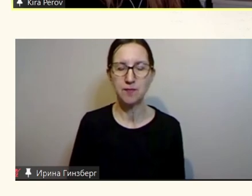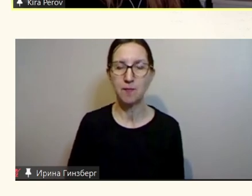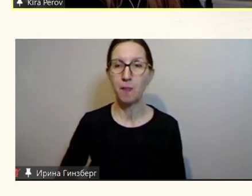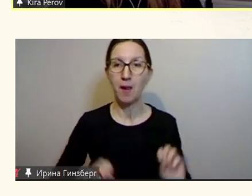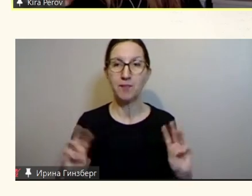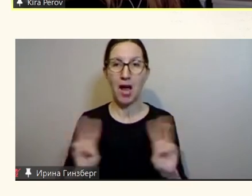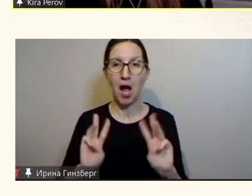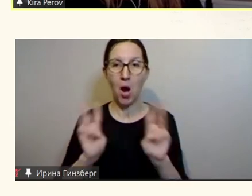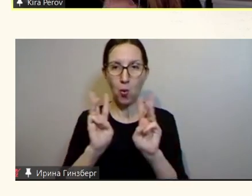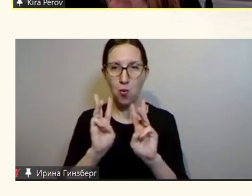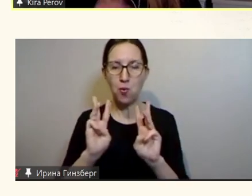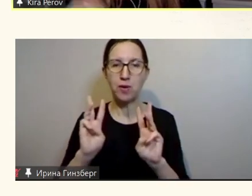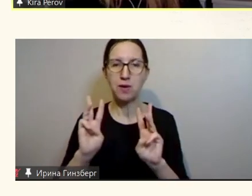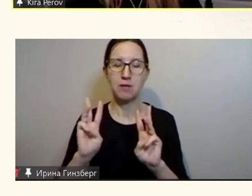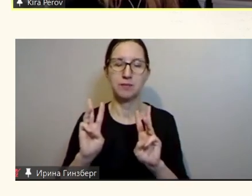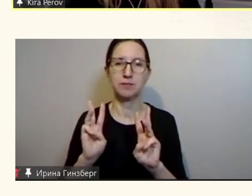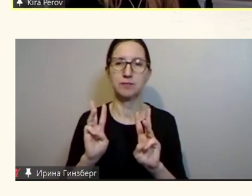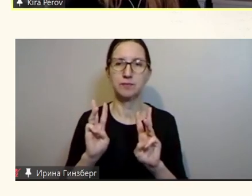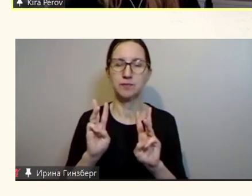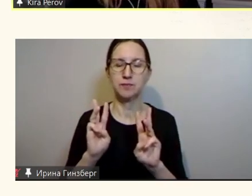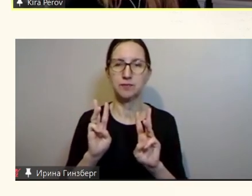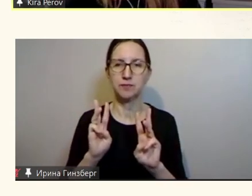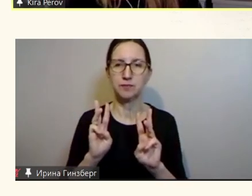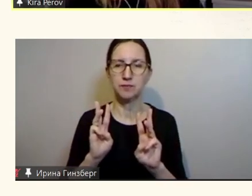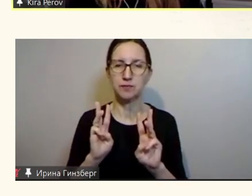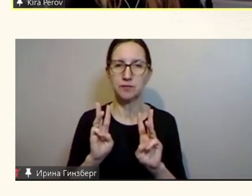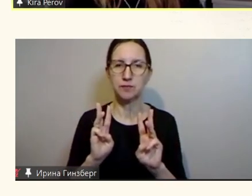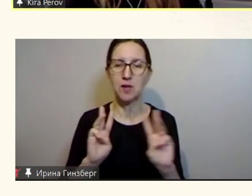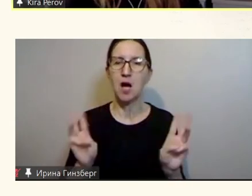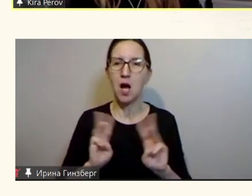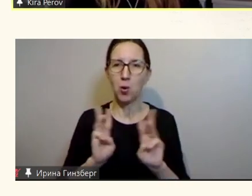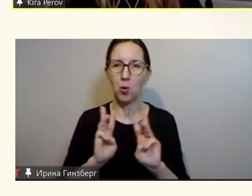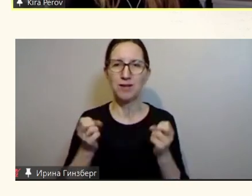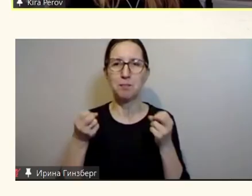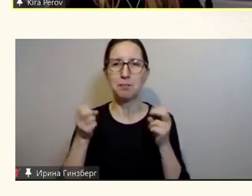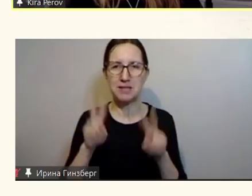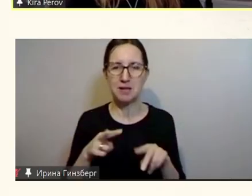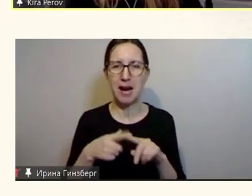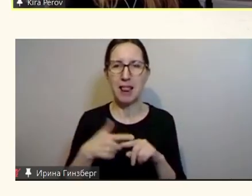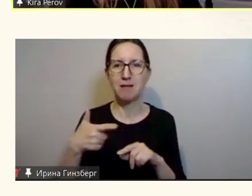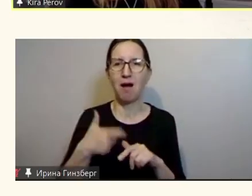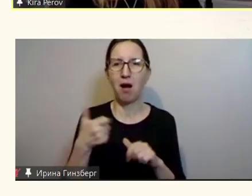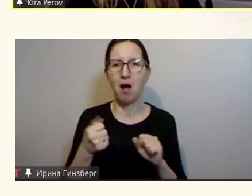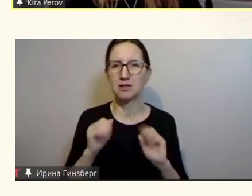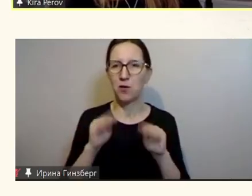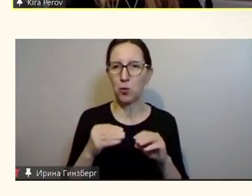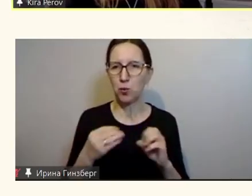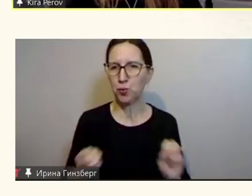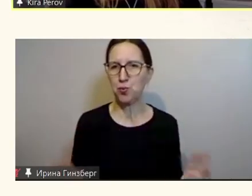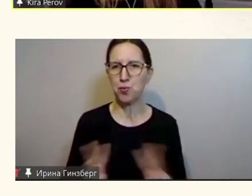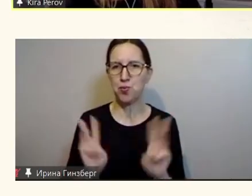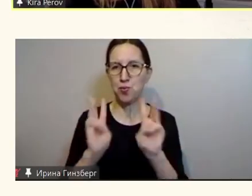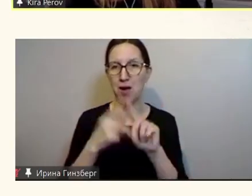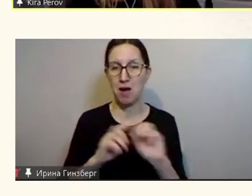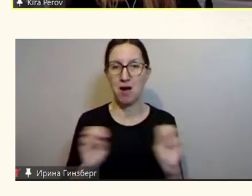metal trees that were created with gas, flames. Everything is real. I mean, we don't,